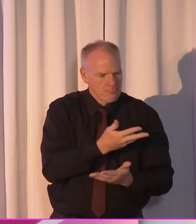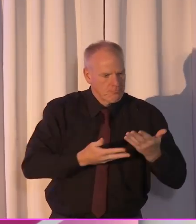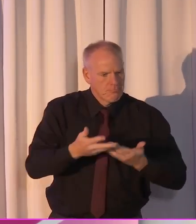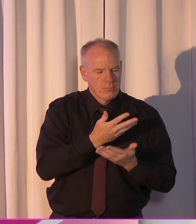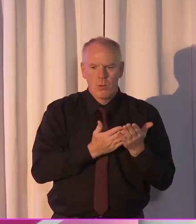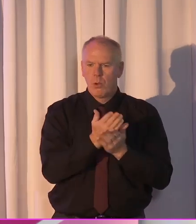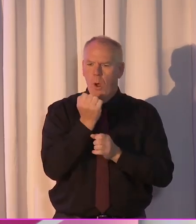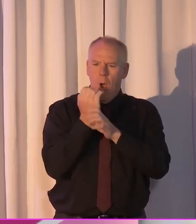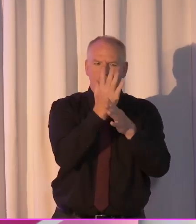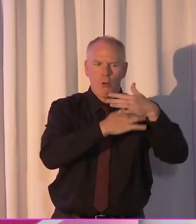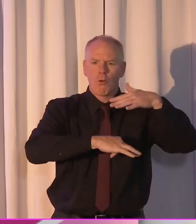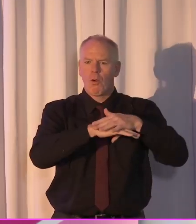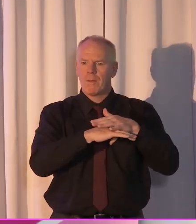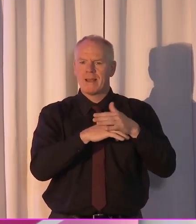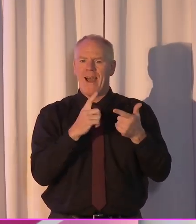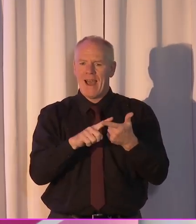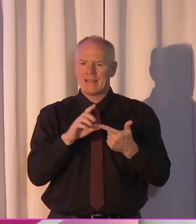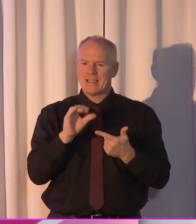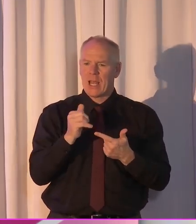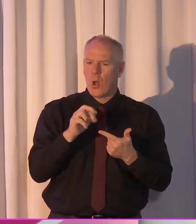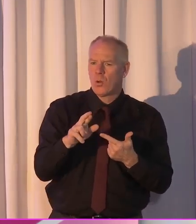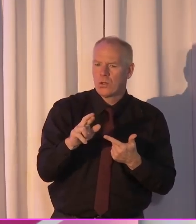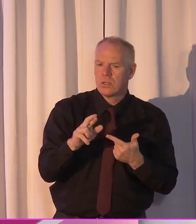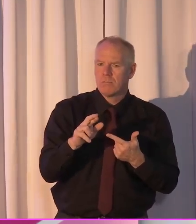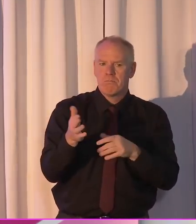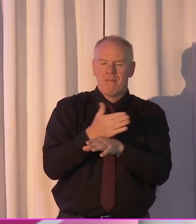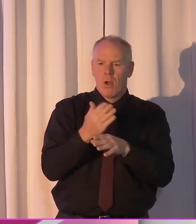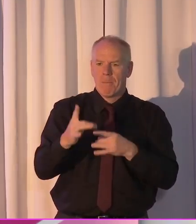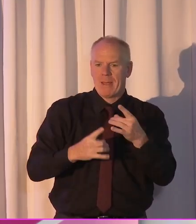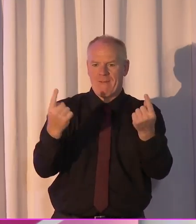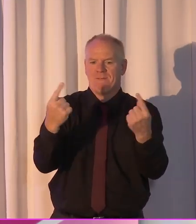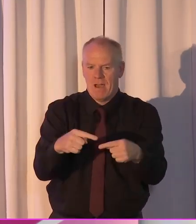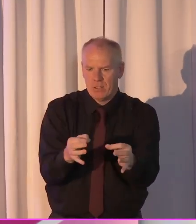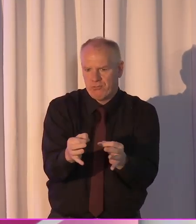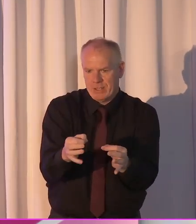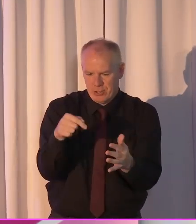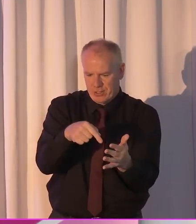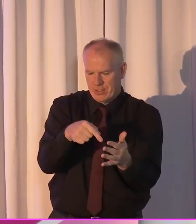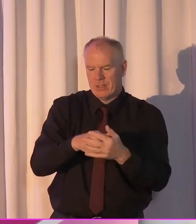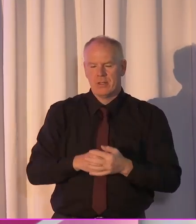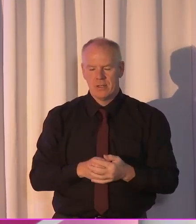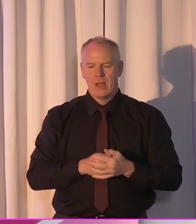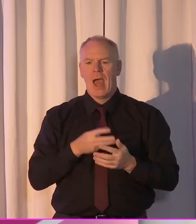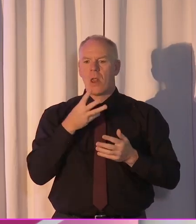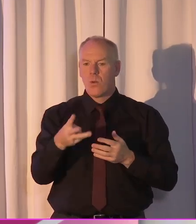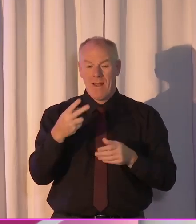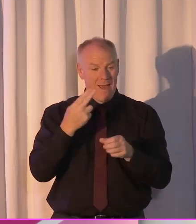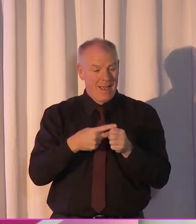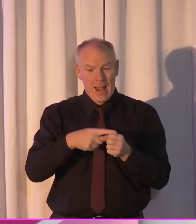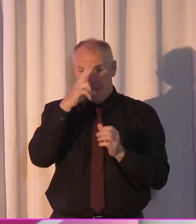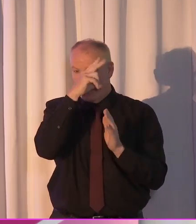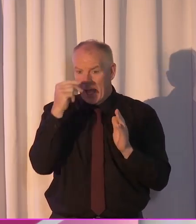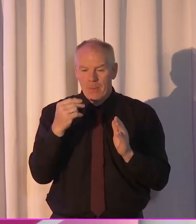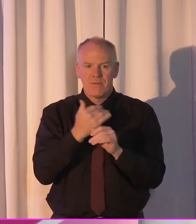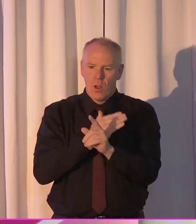across government and with stakeholders as we move towards finalising the strategy, and it will be a blueprint for the advancement of